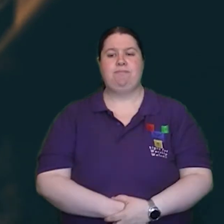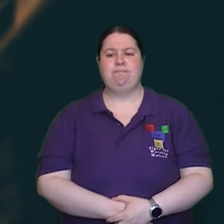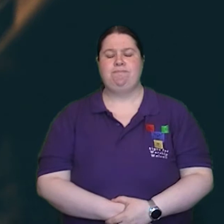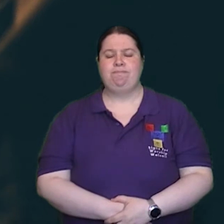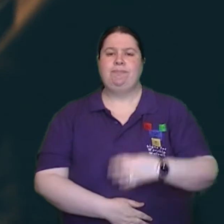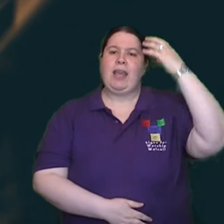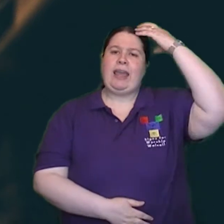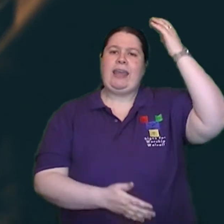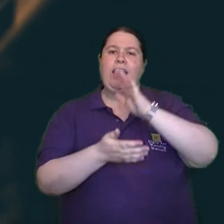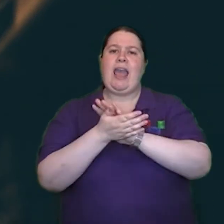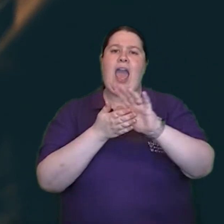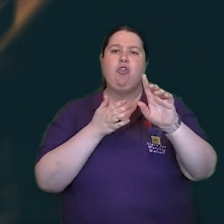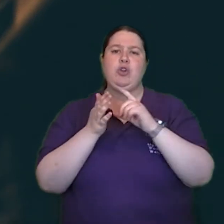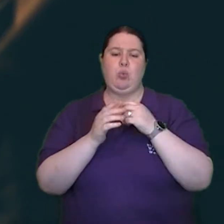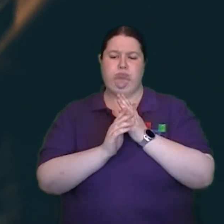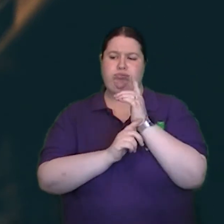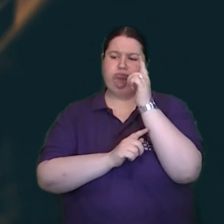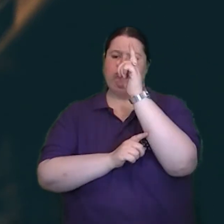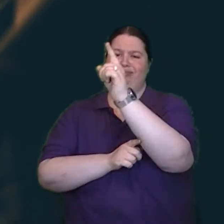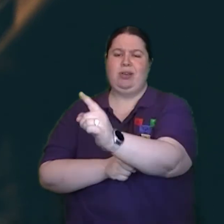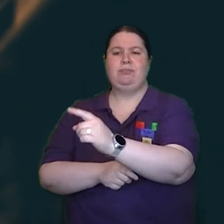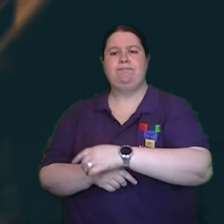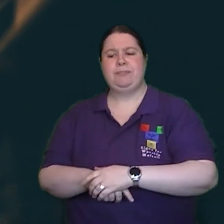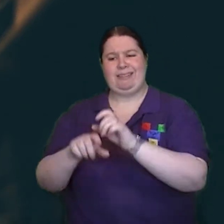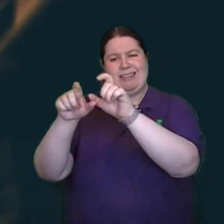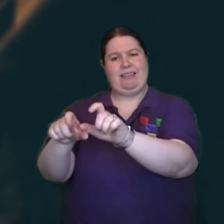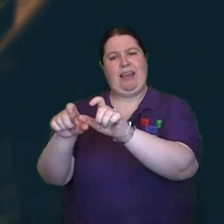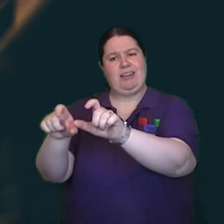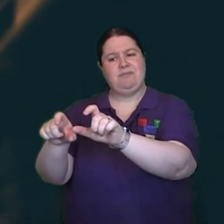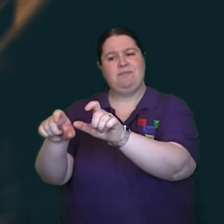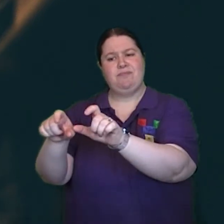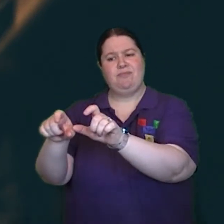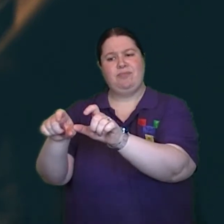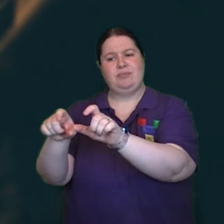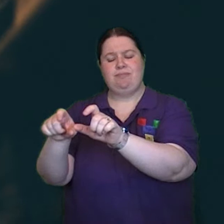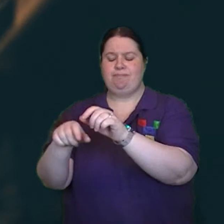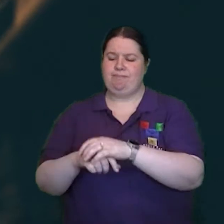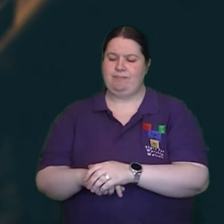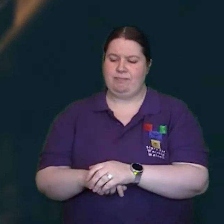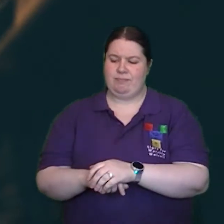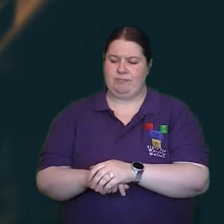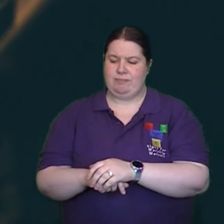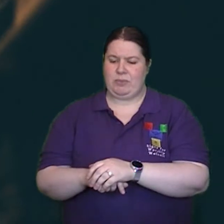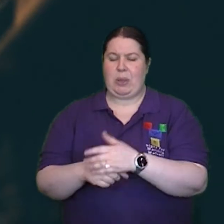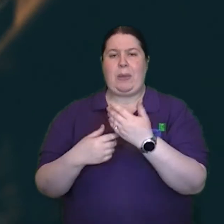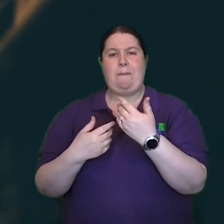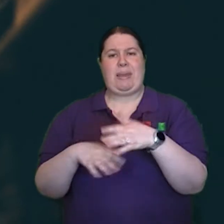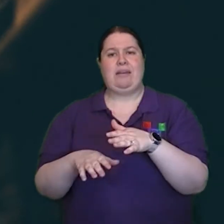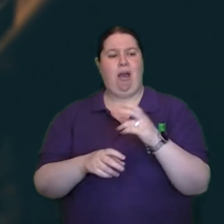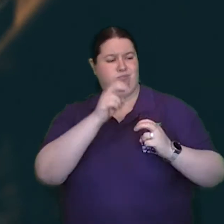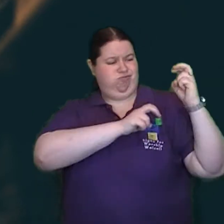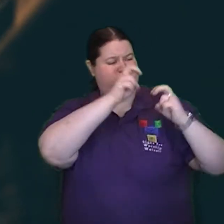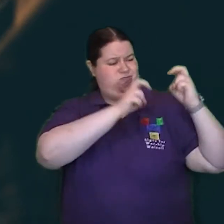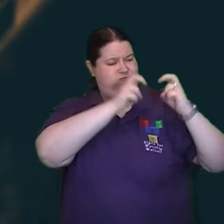Then Herod went from Judea to Caesarea and stayed there. He had been quarrelling with the people of